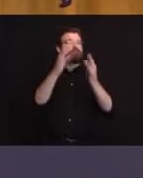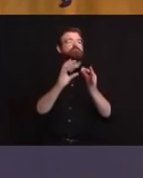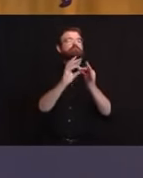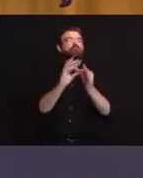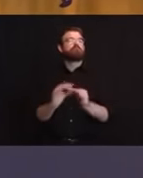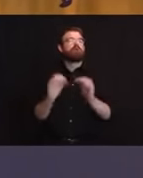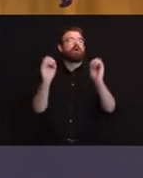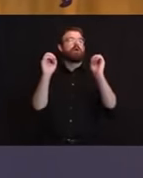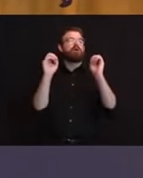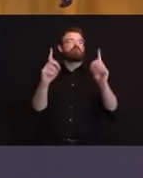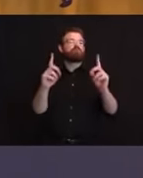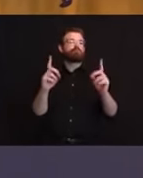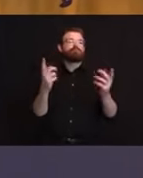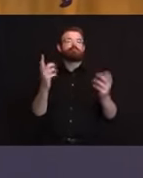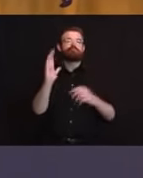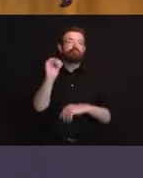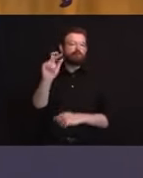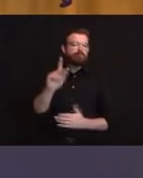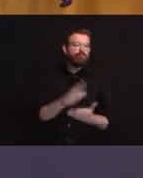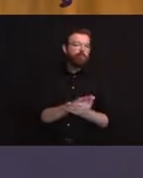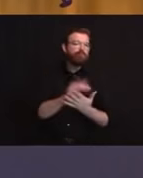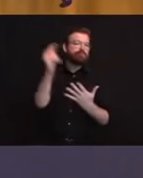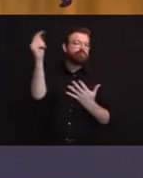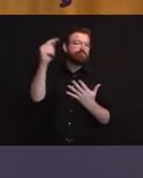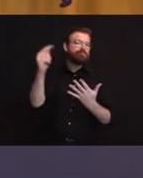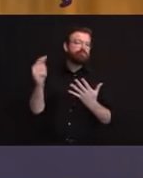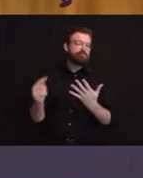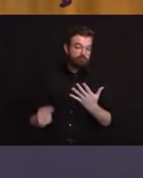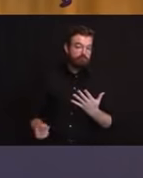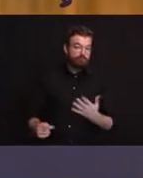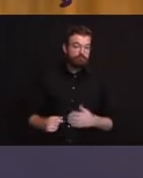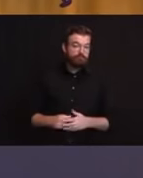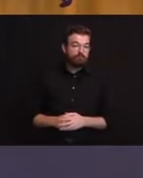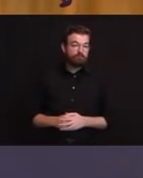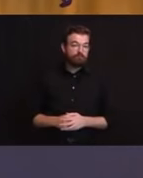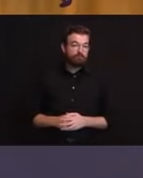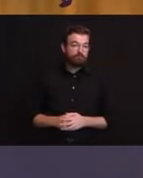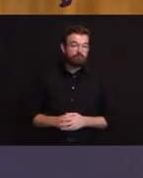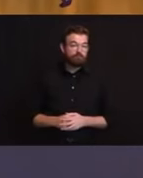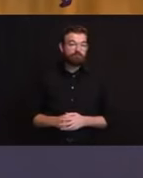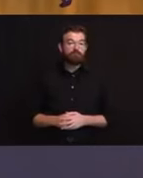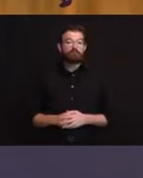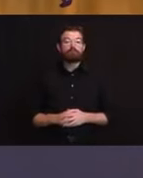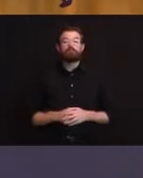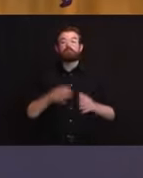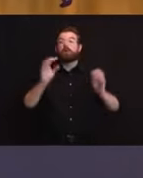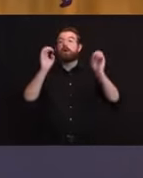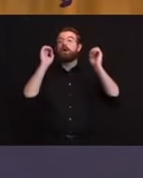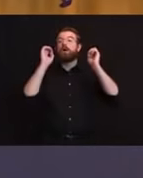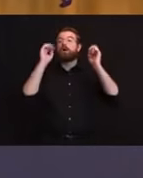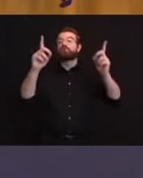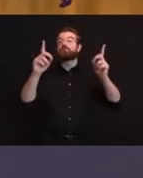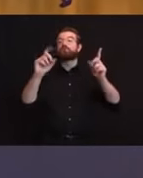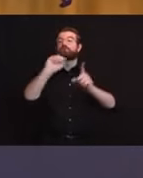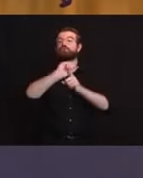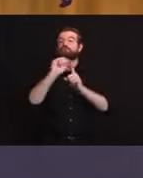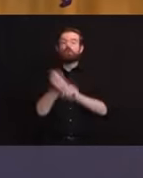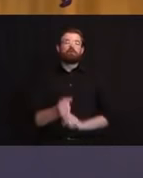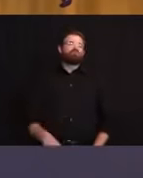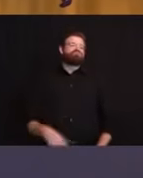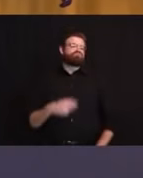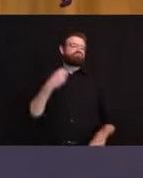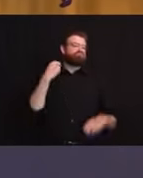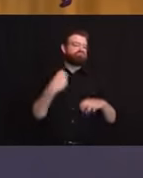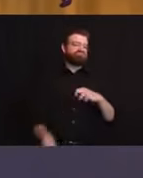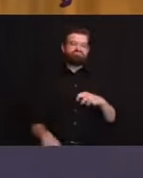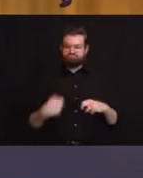yet another long meeting Friday afternoon, this has got a lot of moving parts. And so this is as complex a step, Judy, as I think we're going